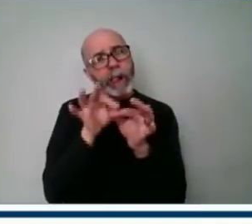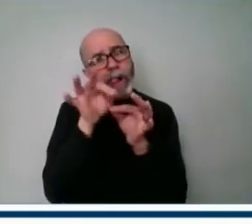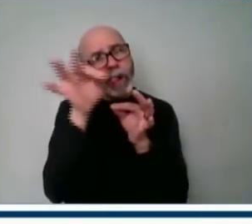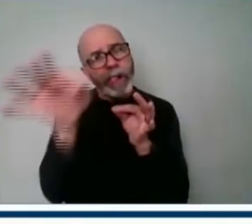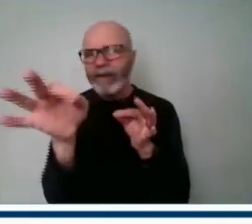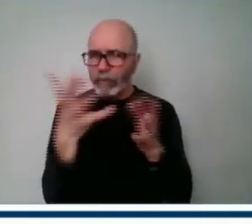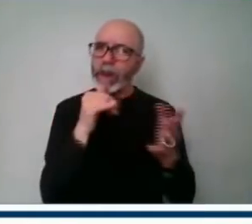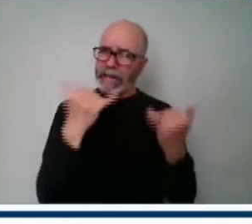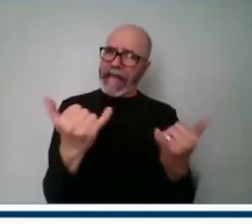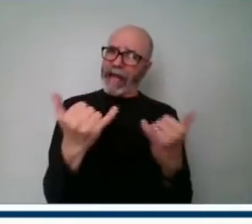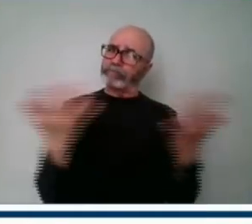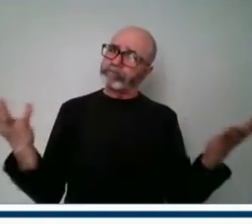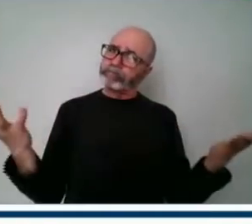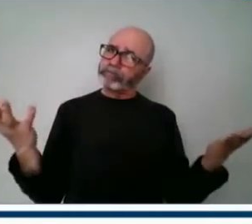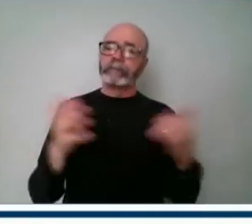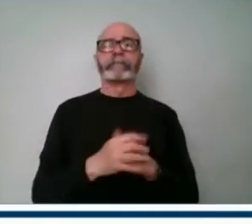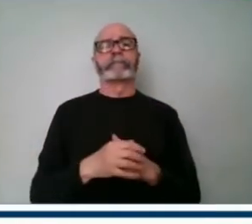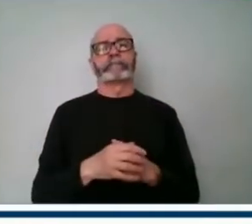Draus.